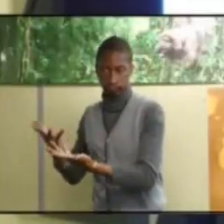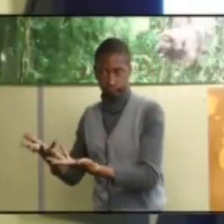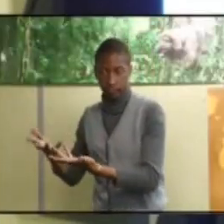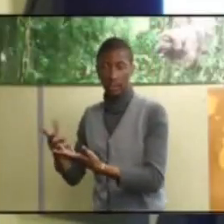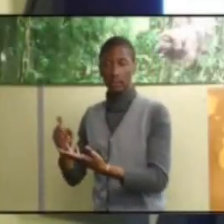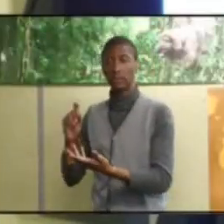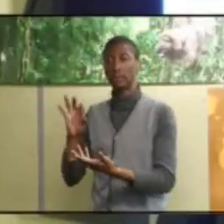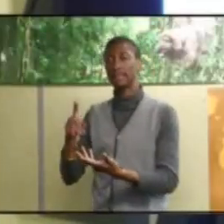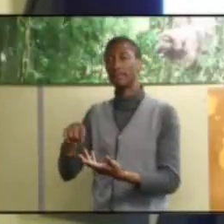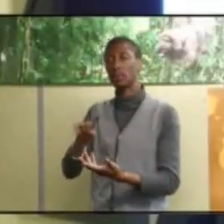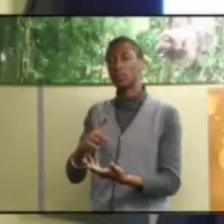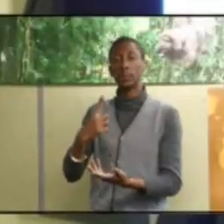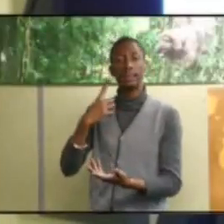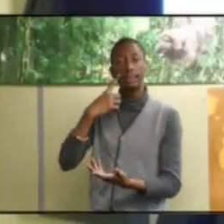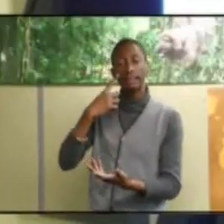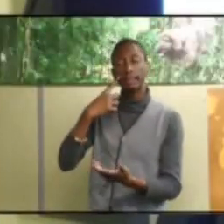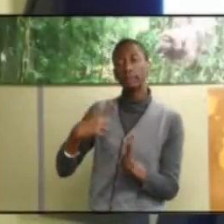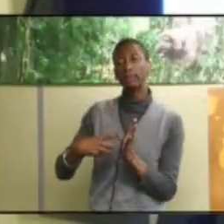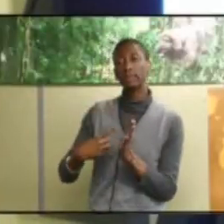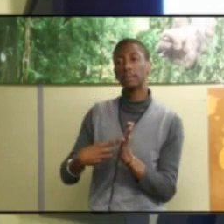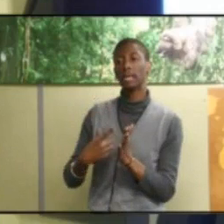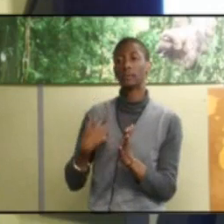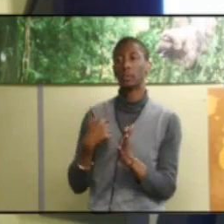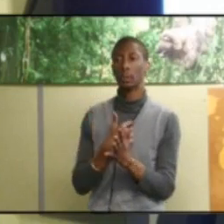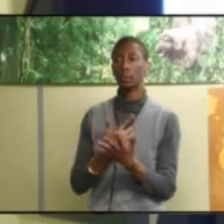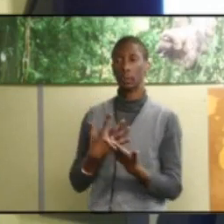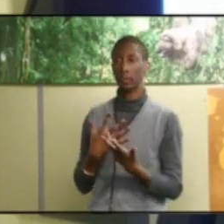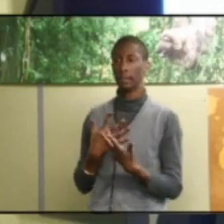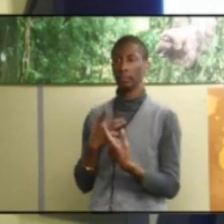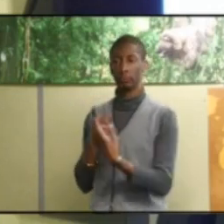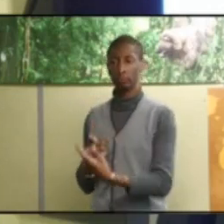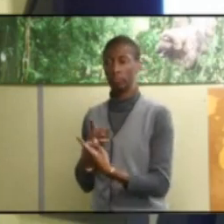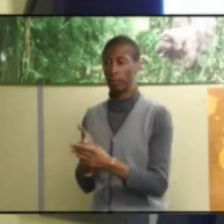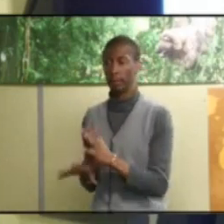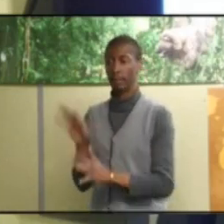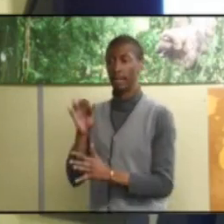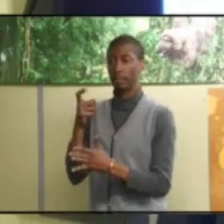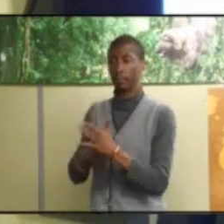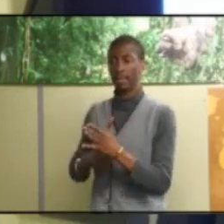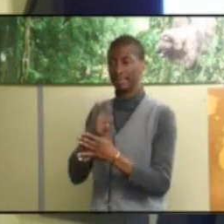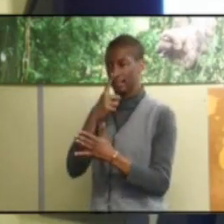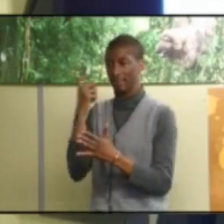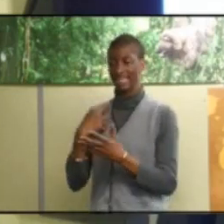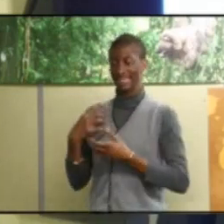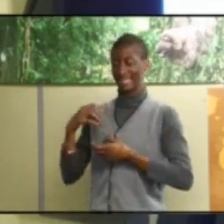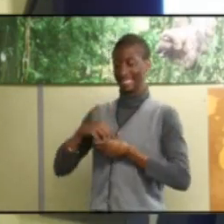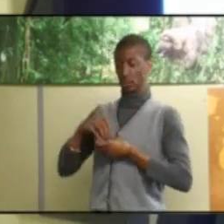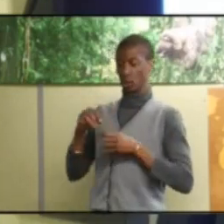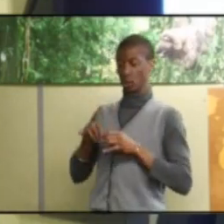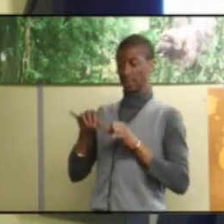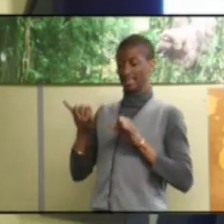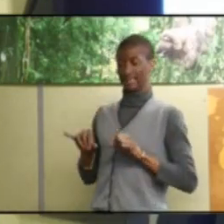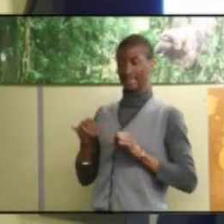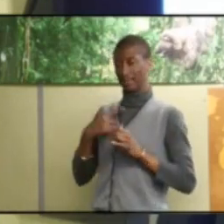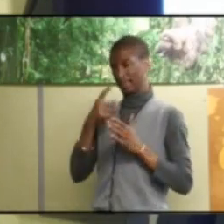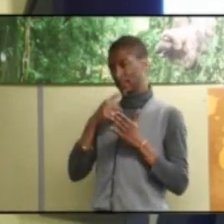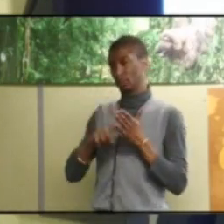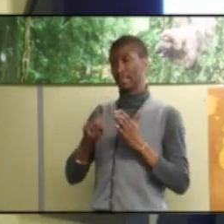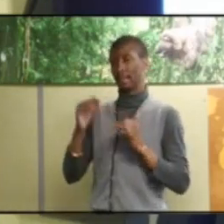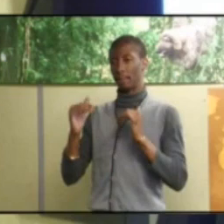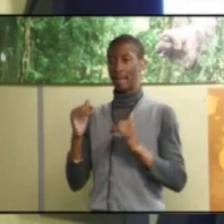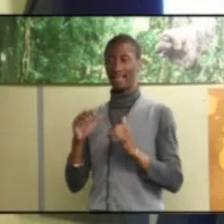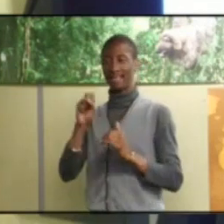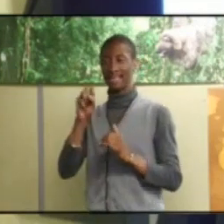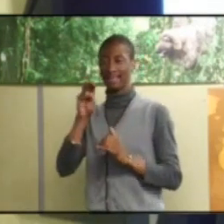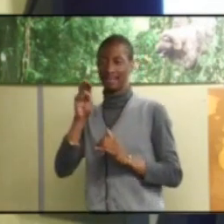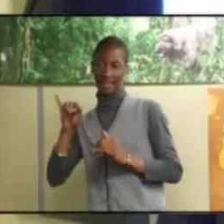you hear sometimes that we're having a hard time getting a price, it's because of the internal checks and balances that we've set up in the Smithsonian